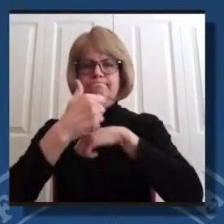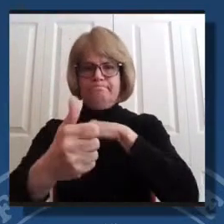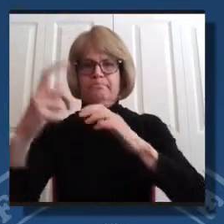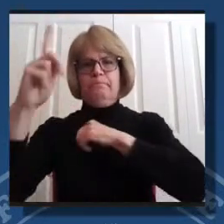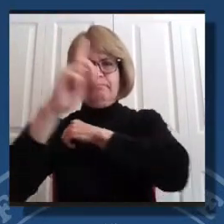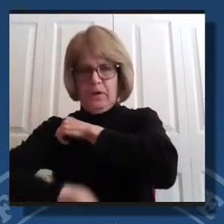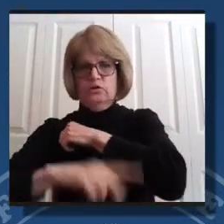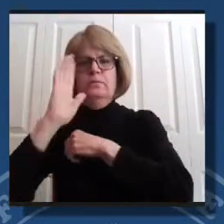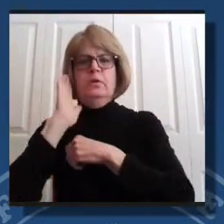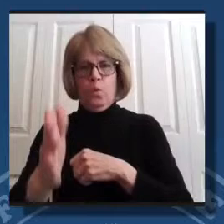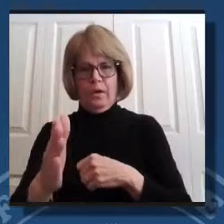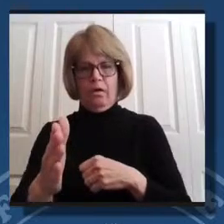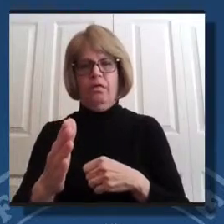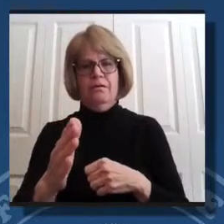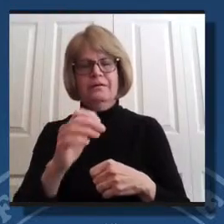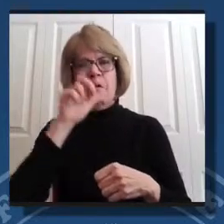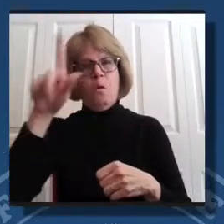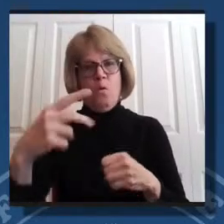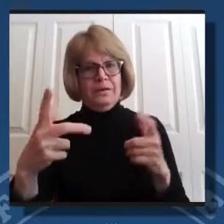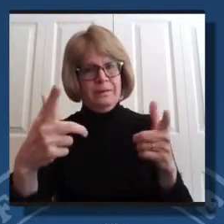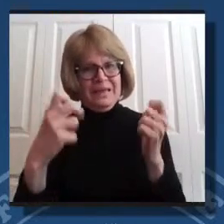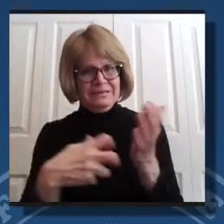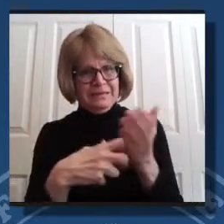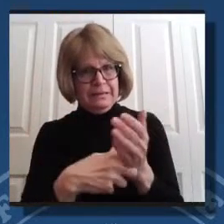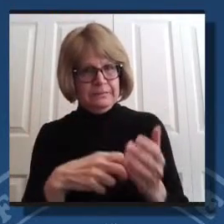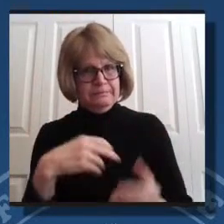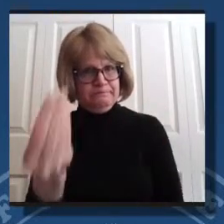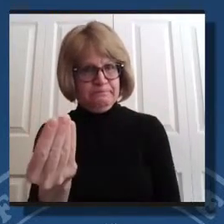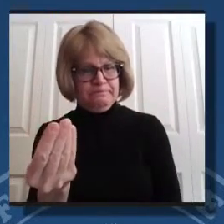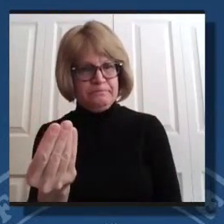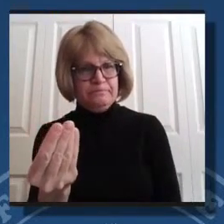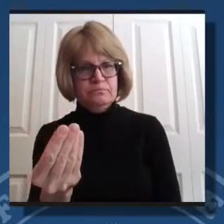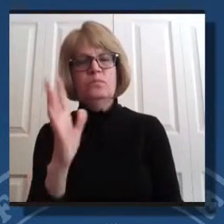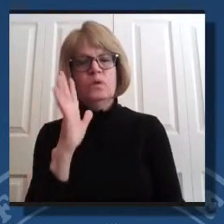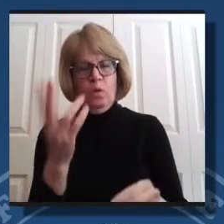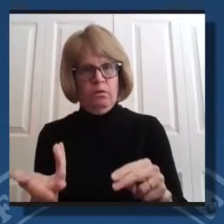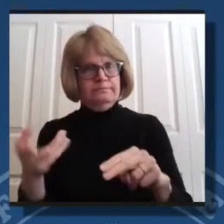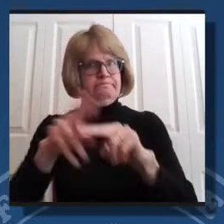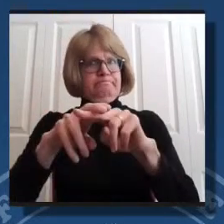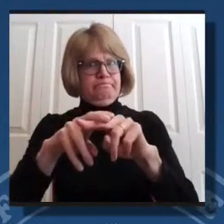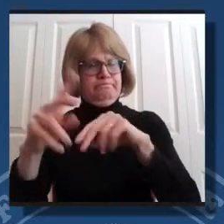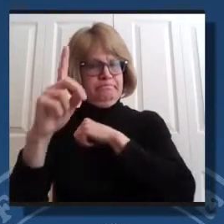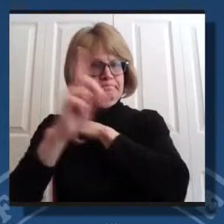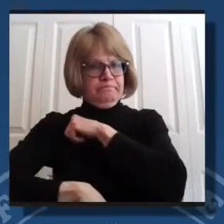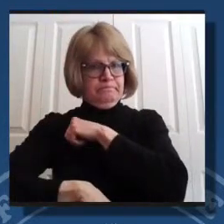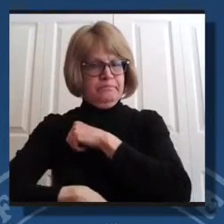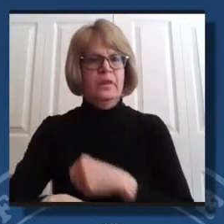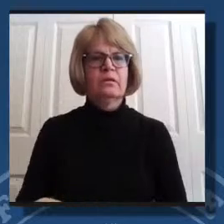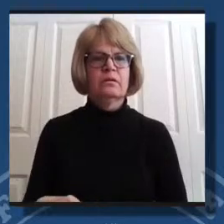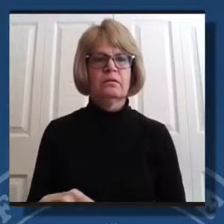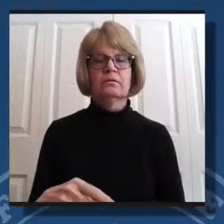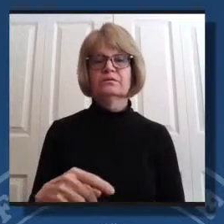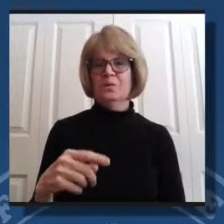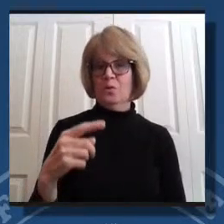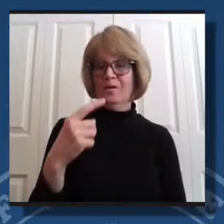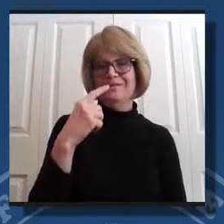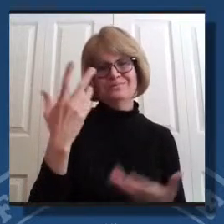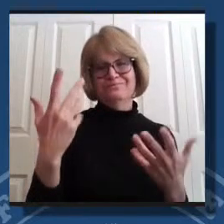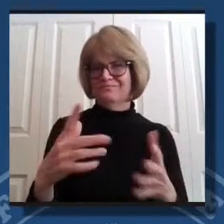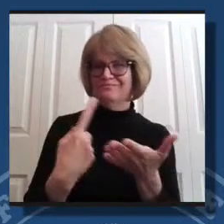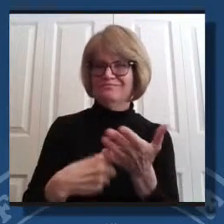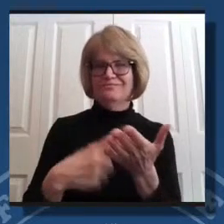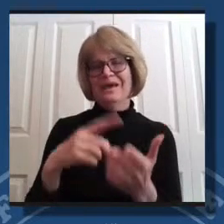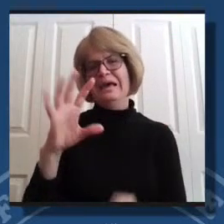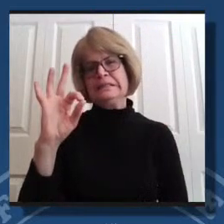beyond a speeding ticket. I already went over due to the physics of driving 90 miles an hour,